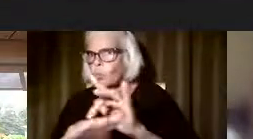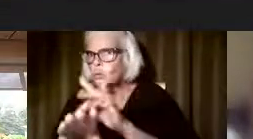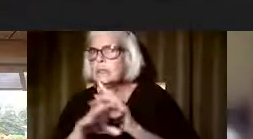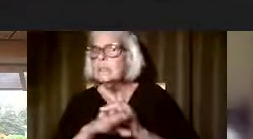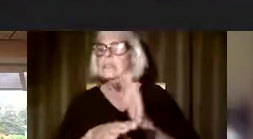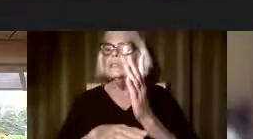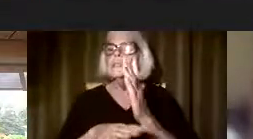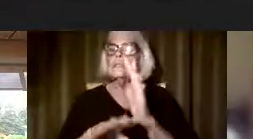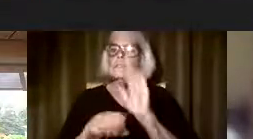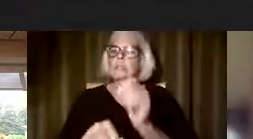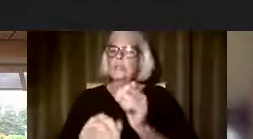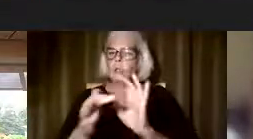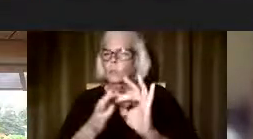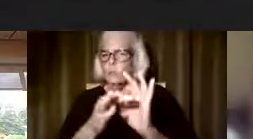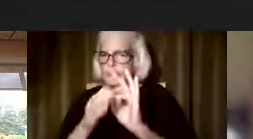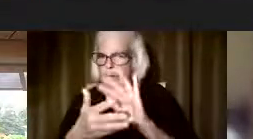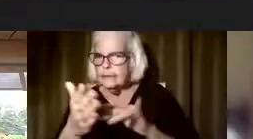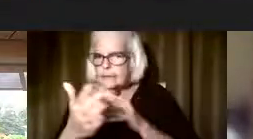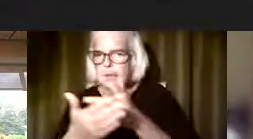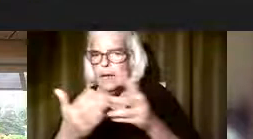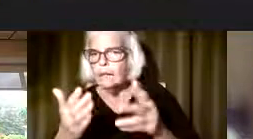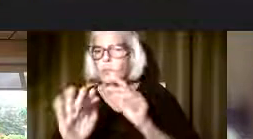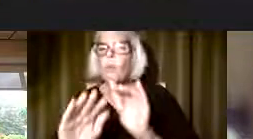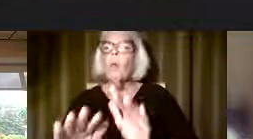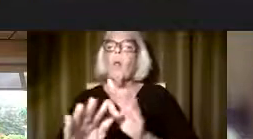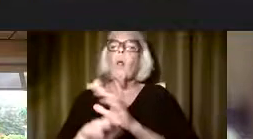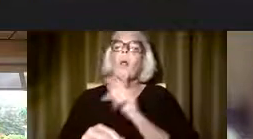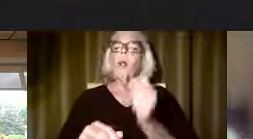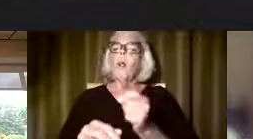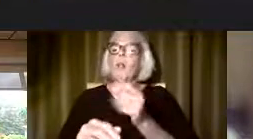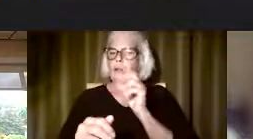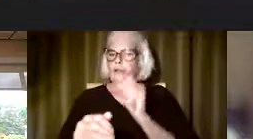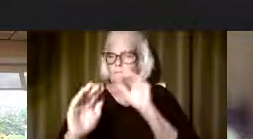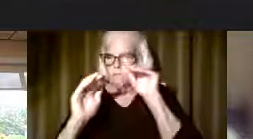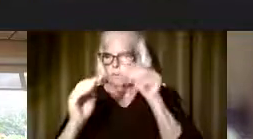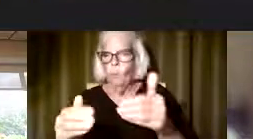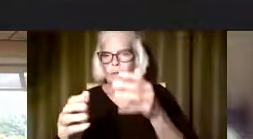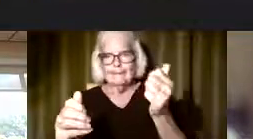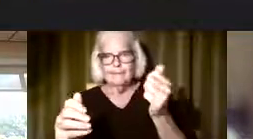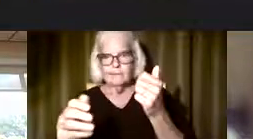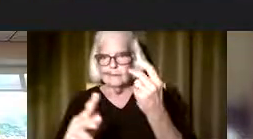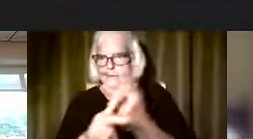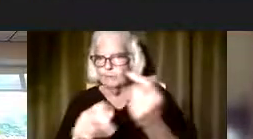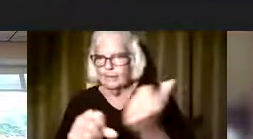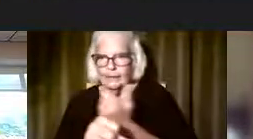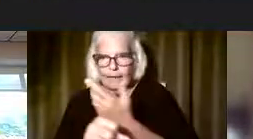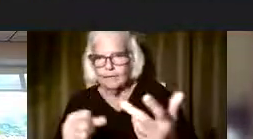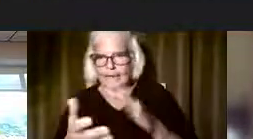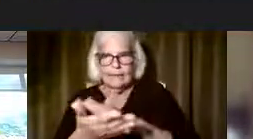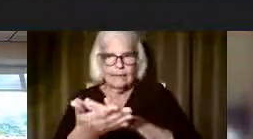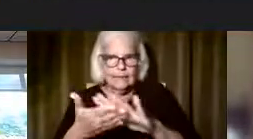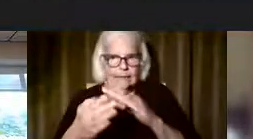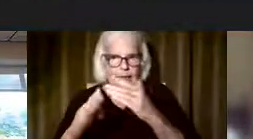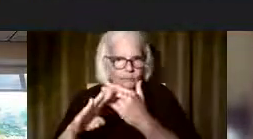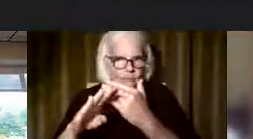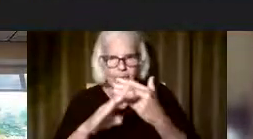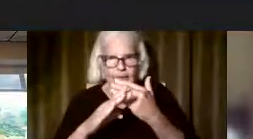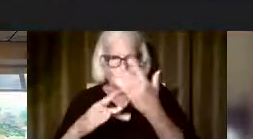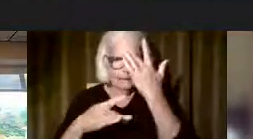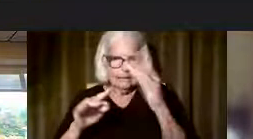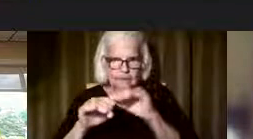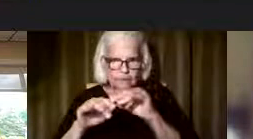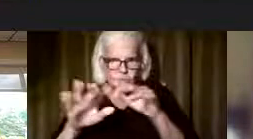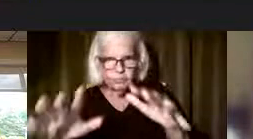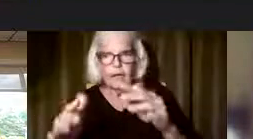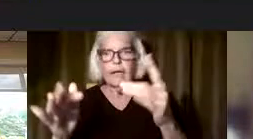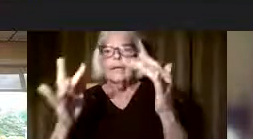practices around sanitation, waivers. And so just going through that process of standing up the clinics